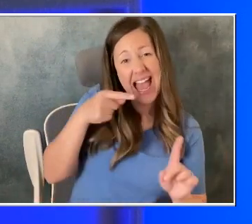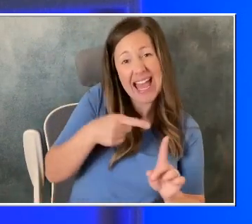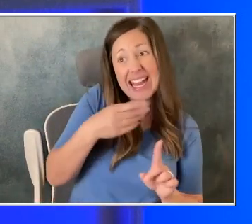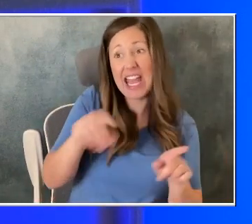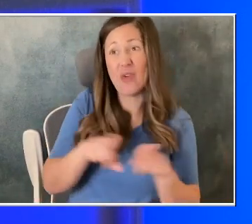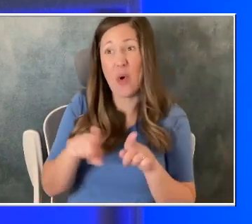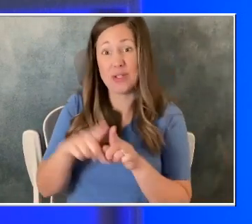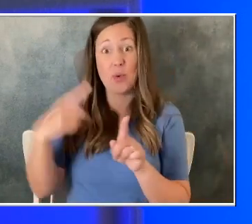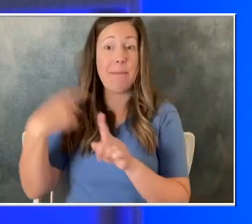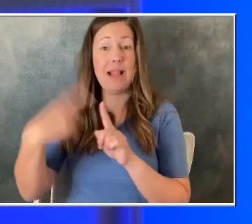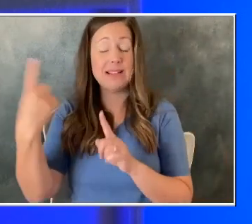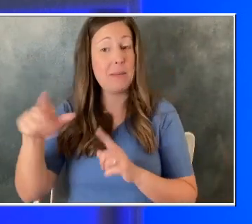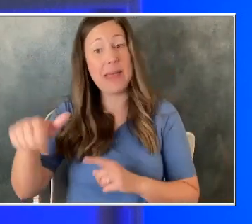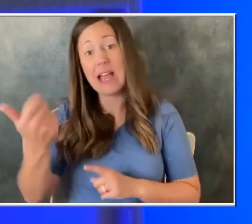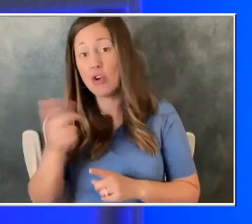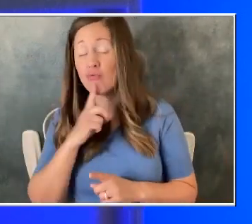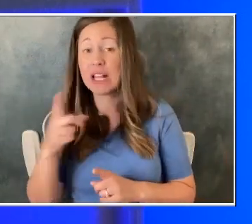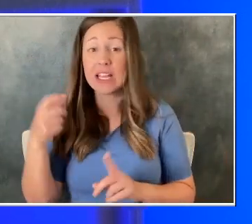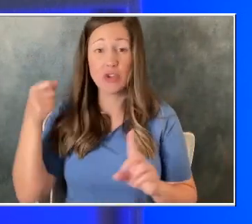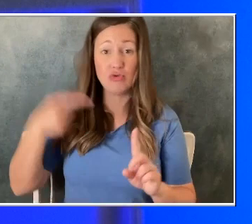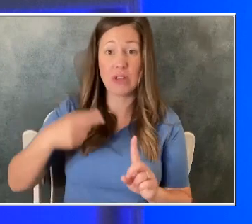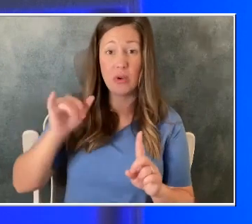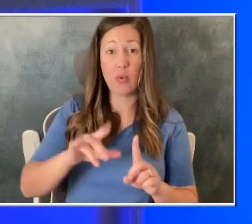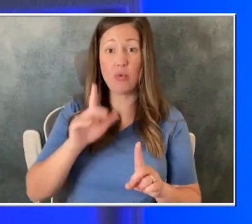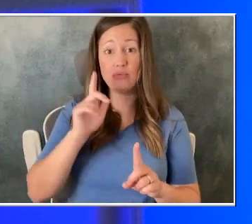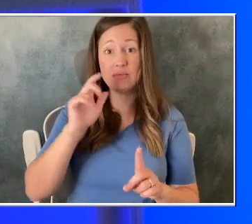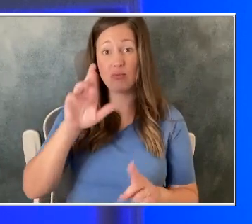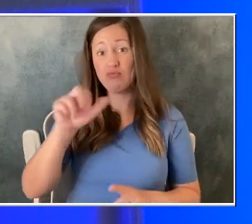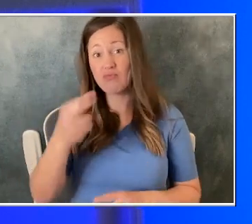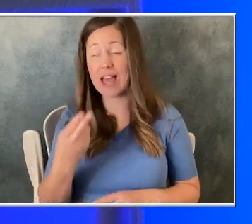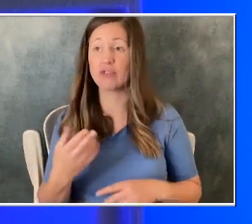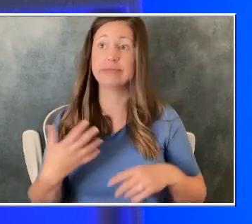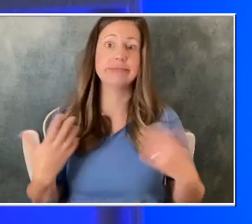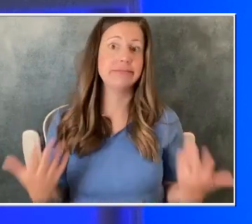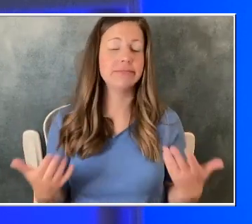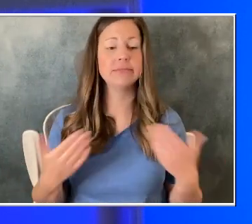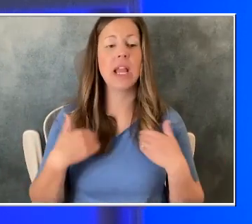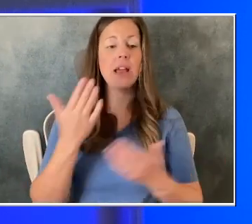else that can trigger these reactions. I have some patients, for